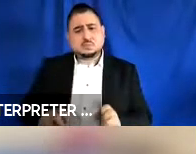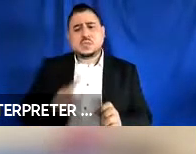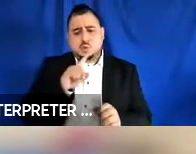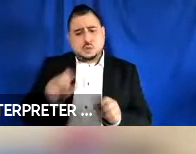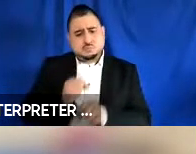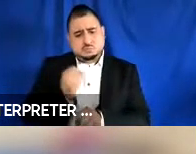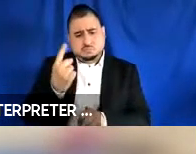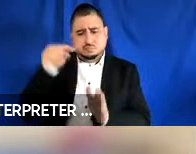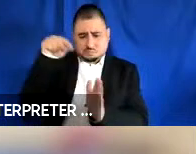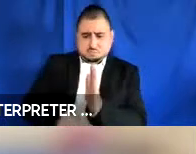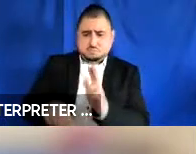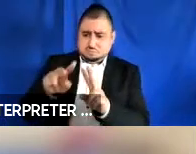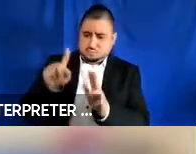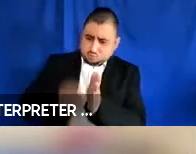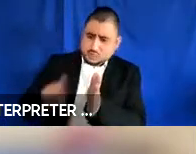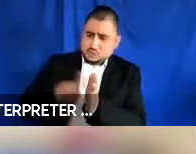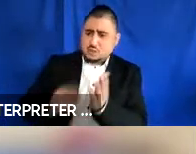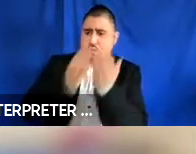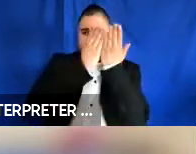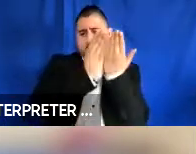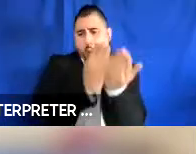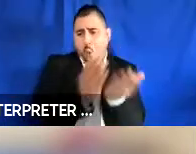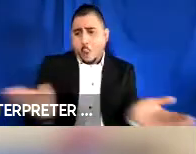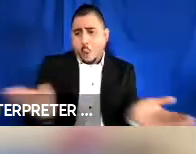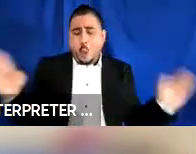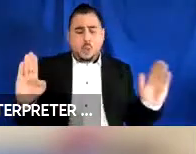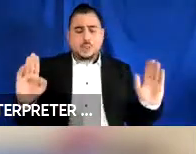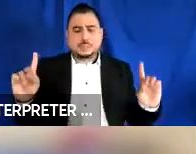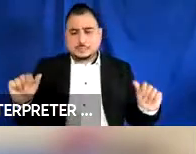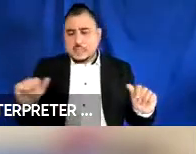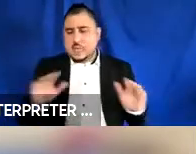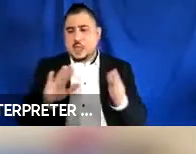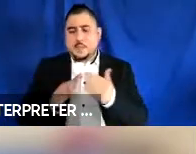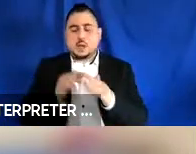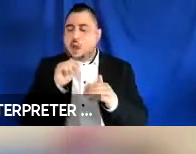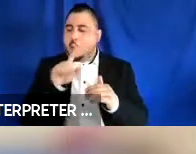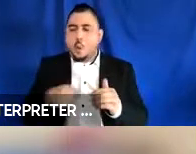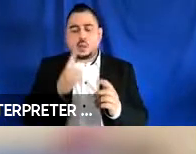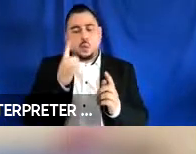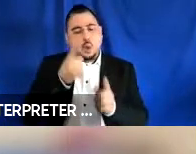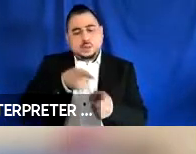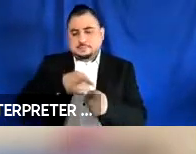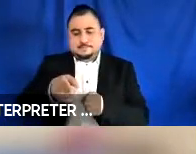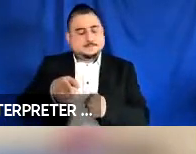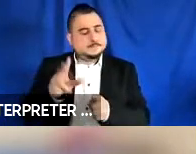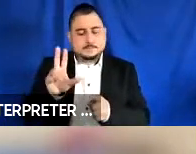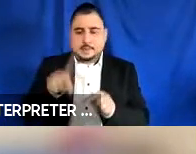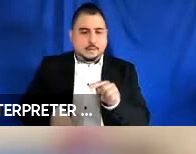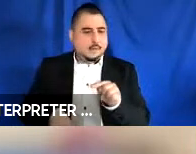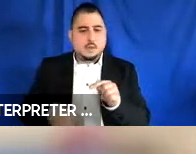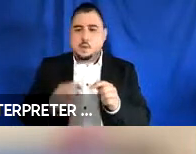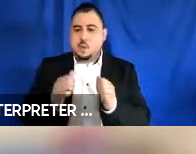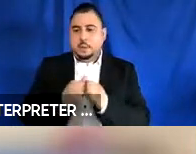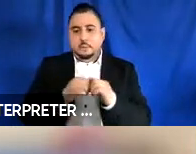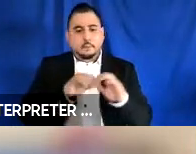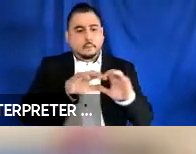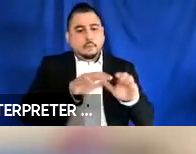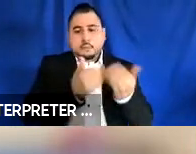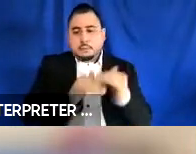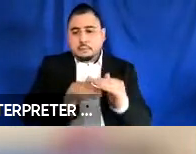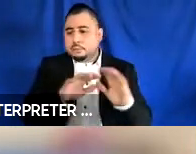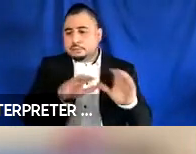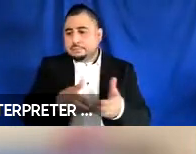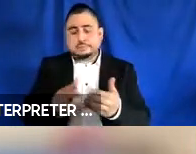point where we're doing broader research across the whole disability community and not focusing within segments of the